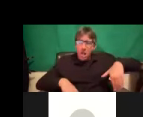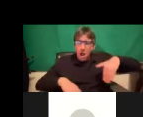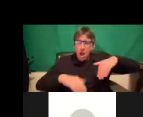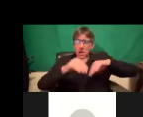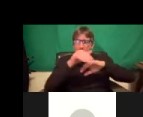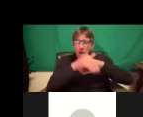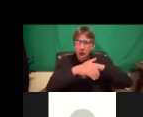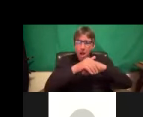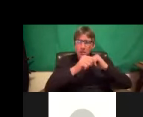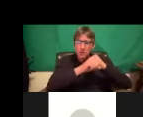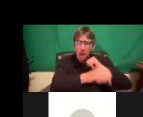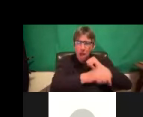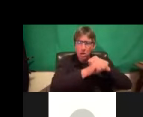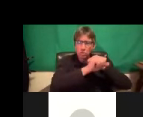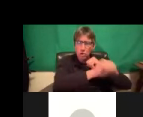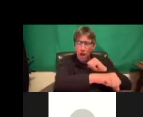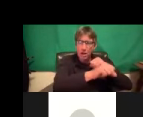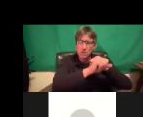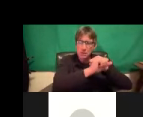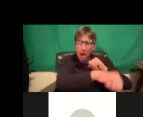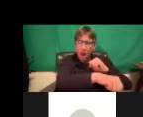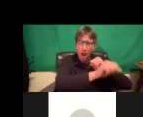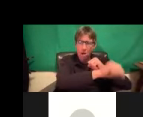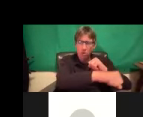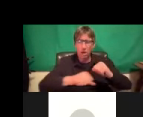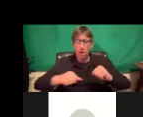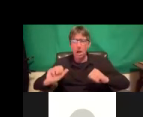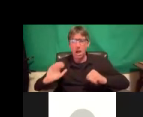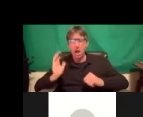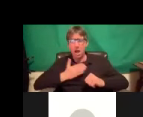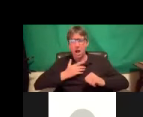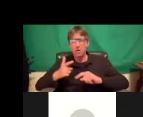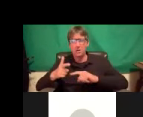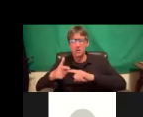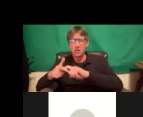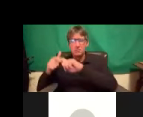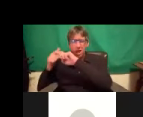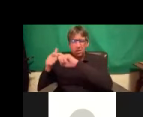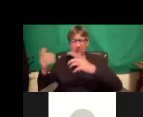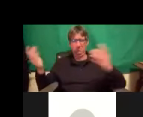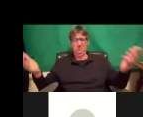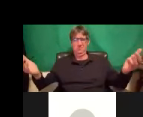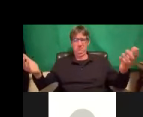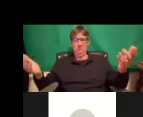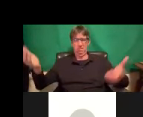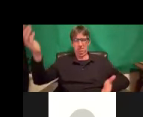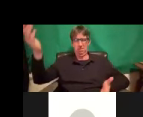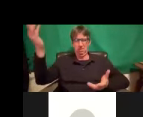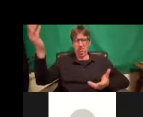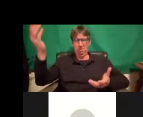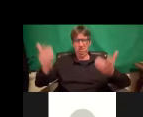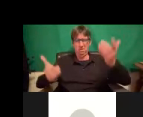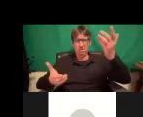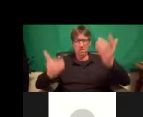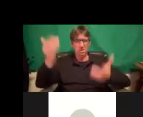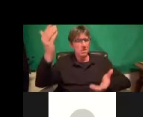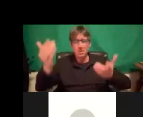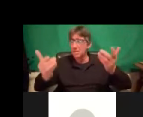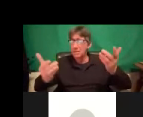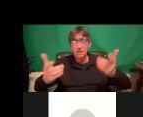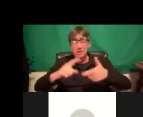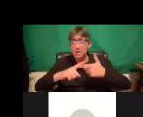suspension is occurring. I think, you know, the word short-sighted is very apt. If you're talking about what it